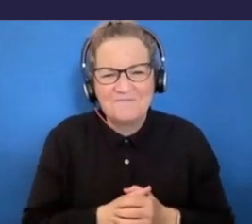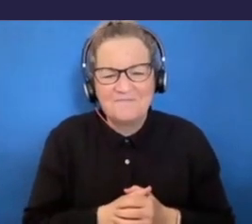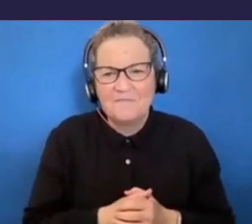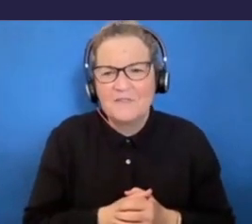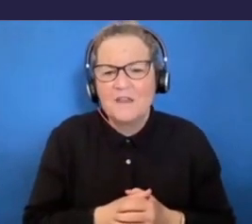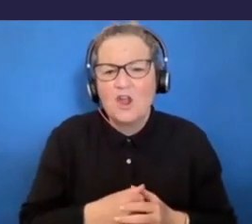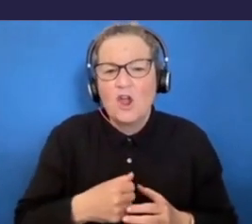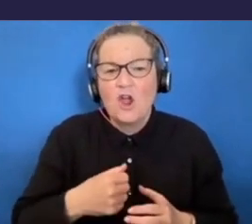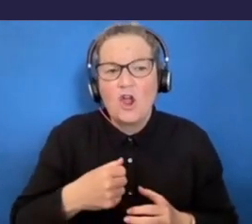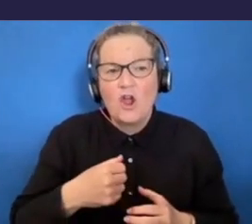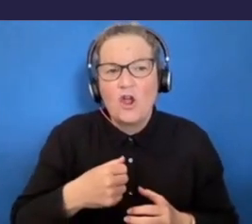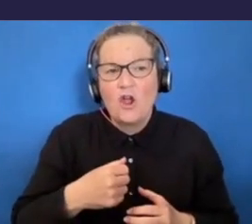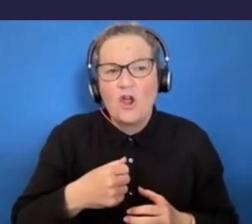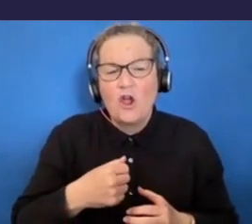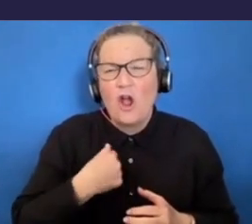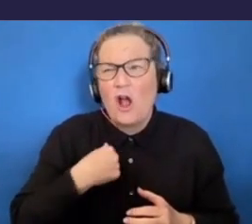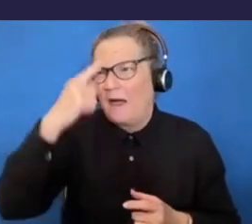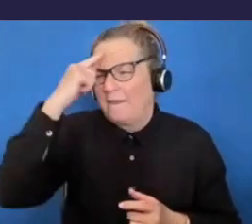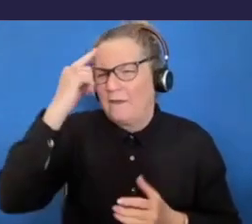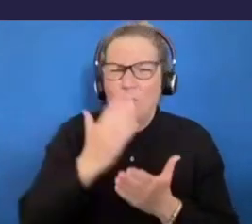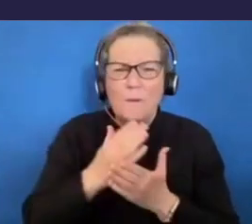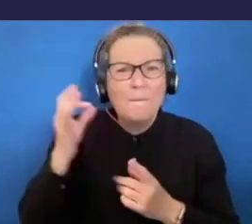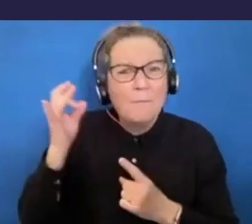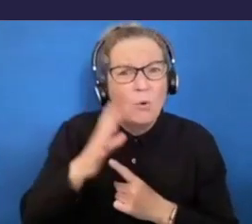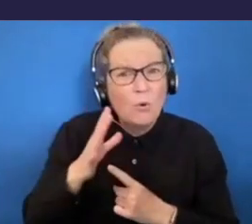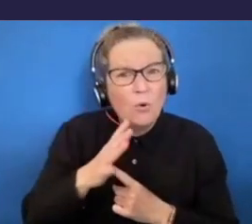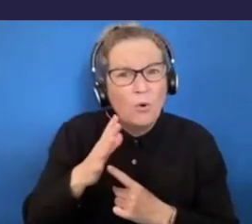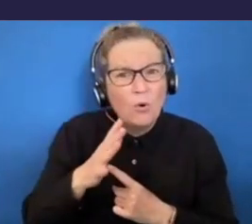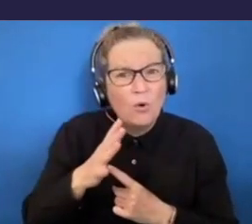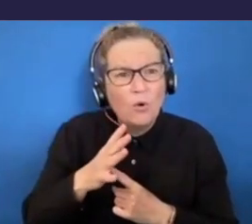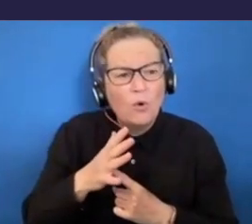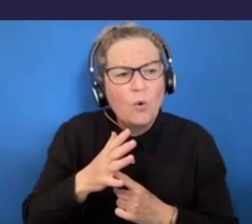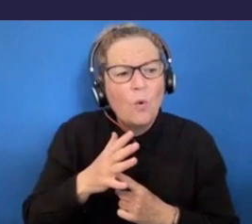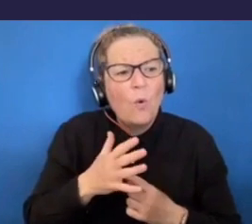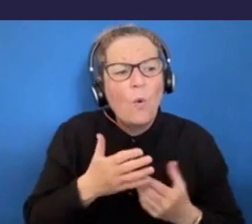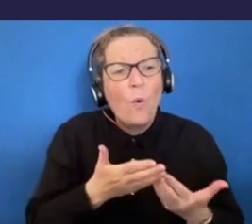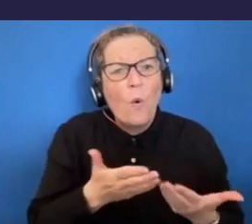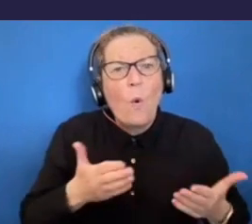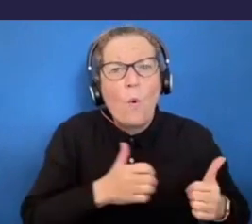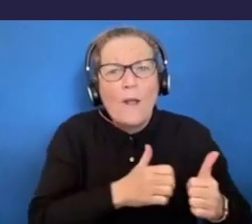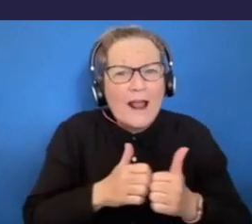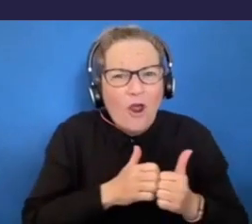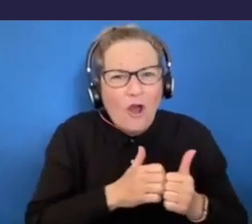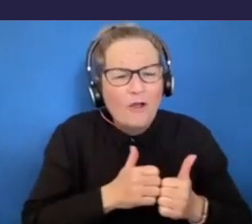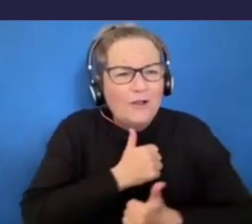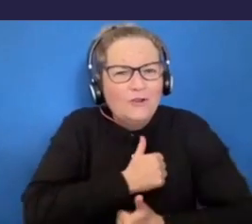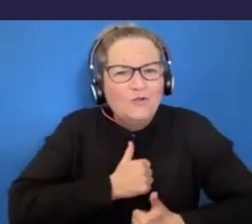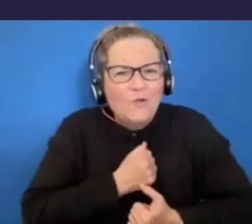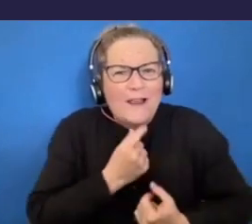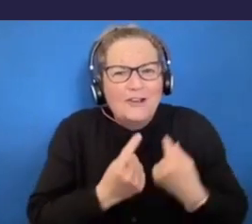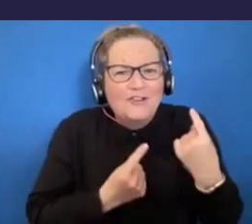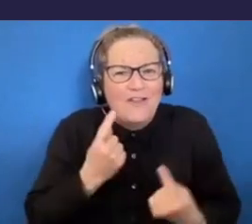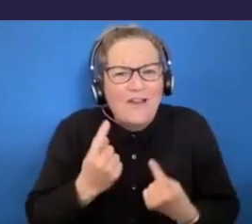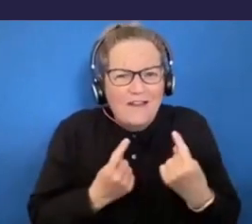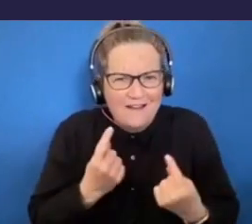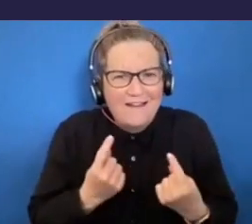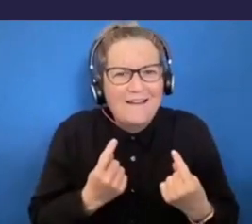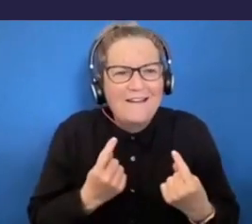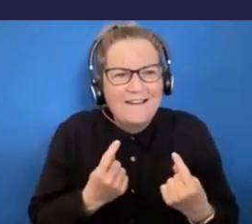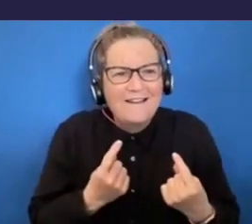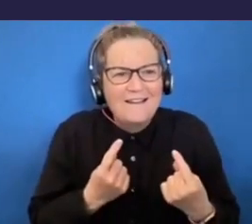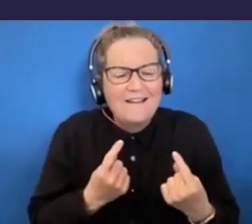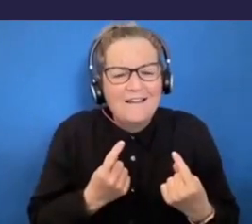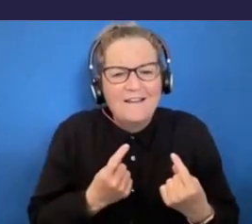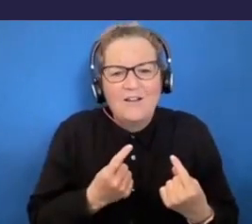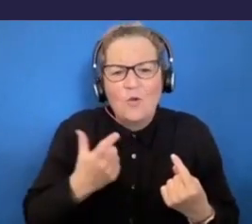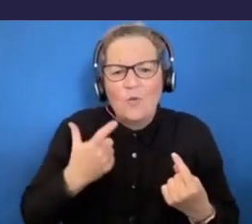that everyone gets along and everyone enjoys each other's company in a house like this. To be able to want to hang out on the